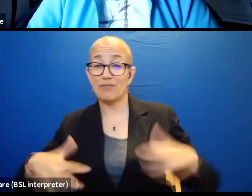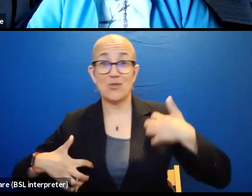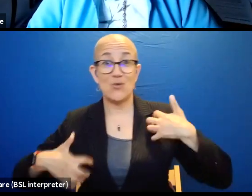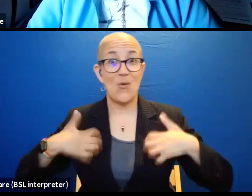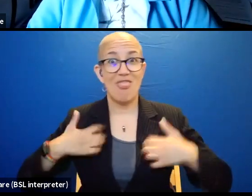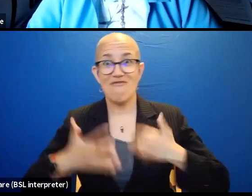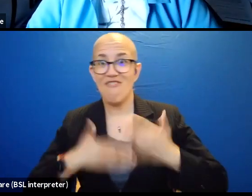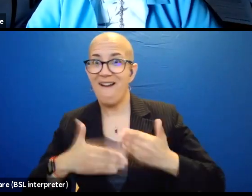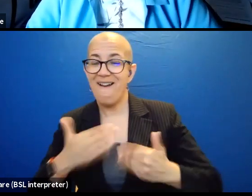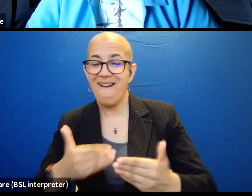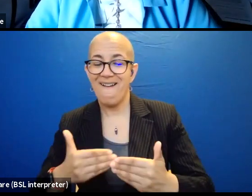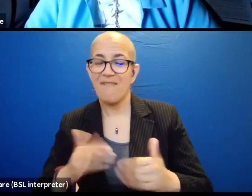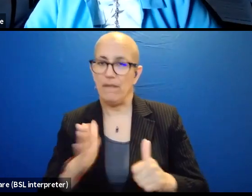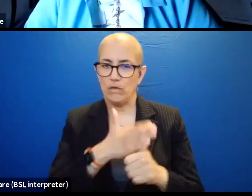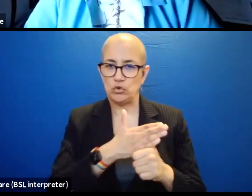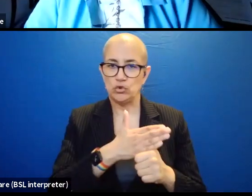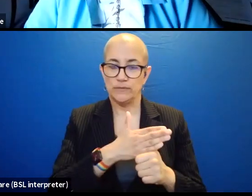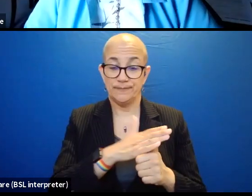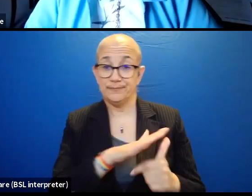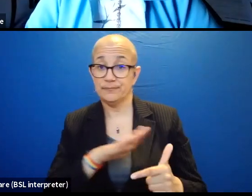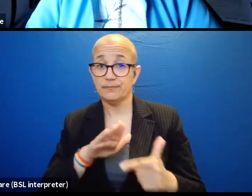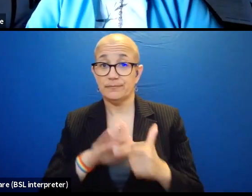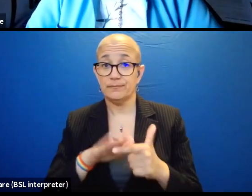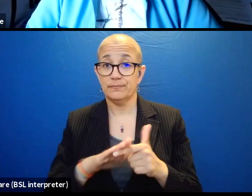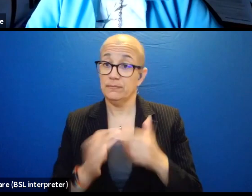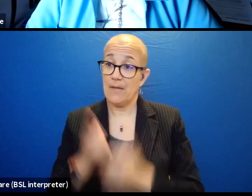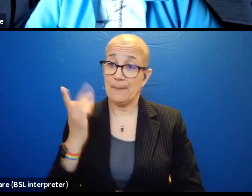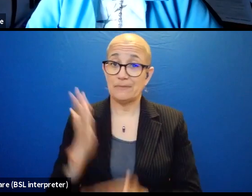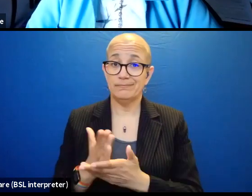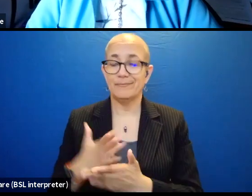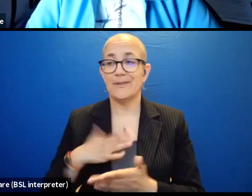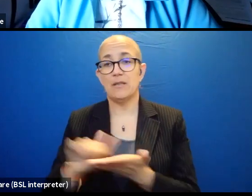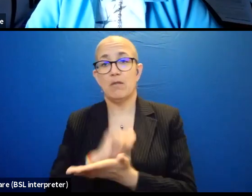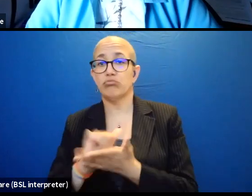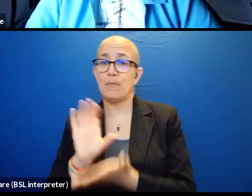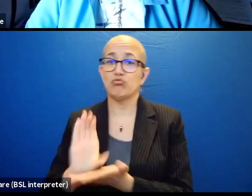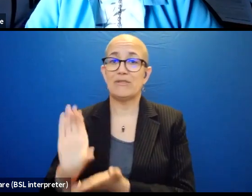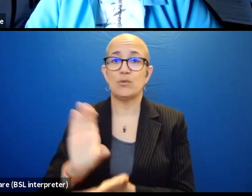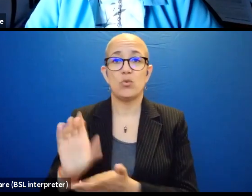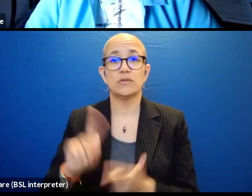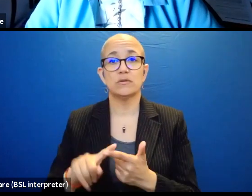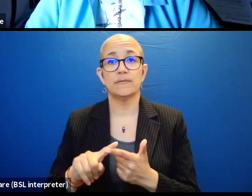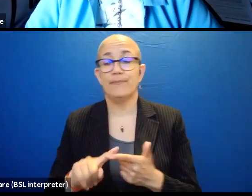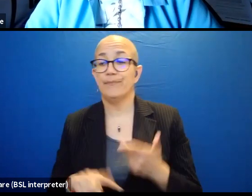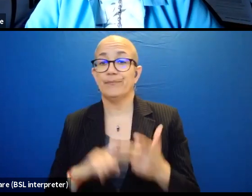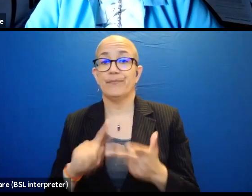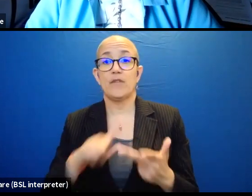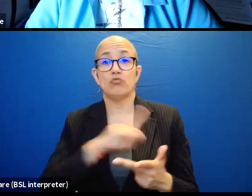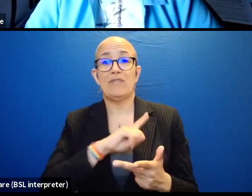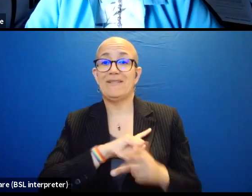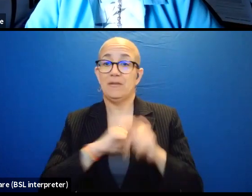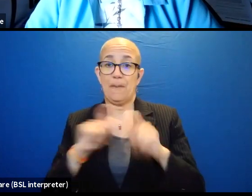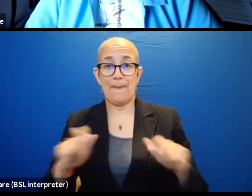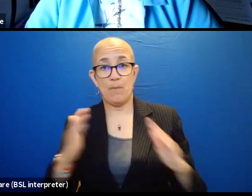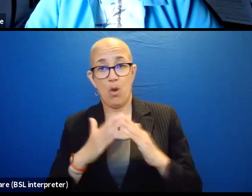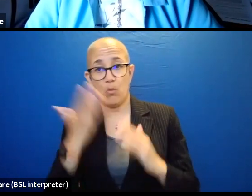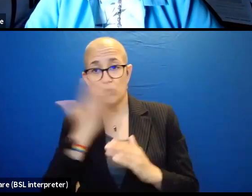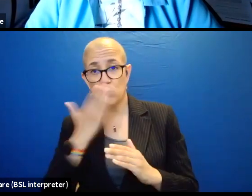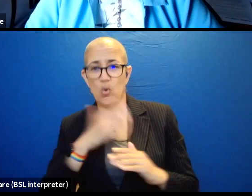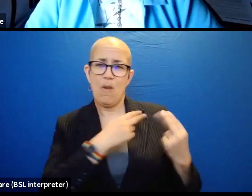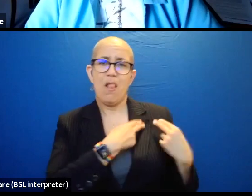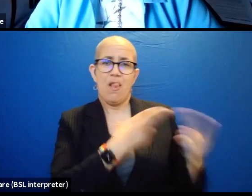the second step is when it happens, then it needs to be properly resourced. And the third reason why people often do this, and I'll leave it to Ed to